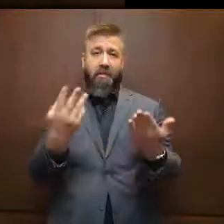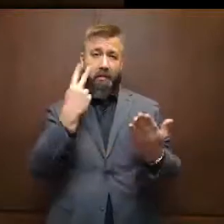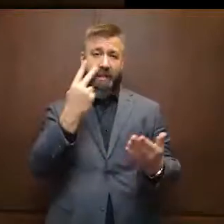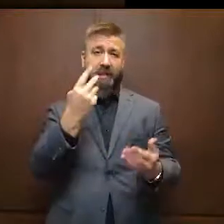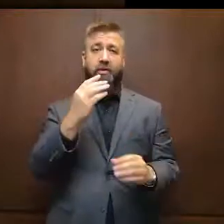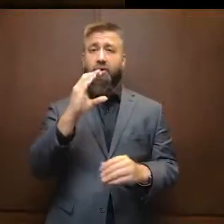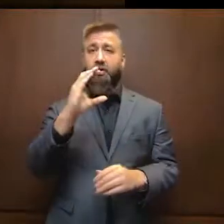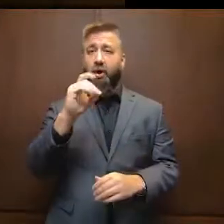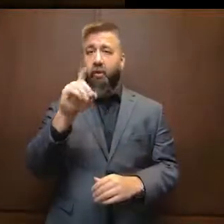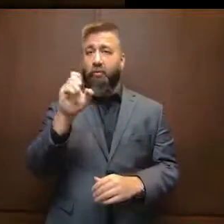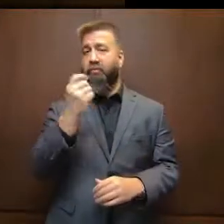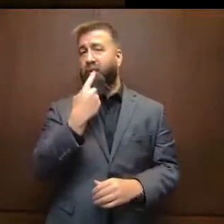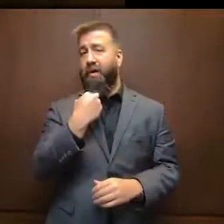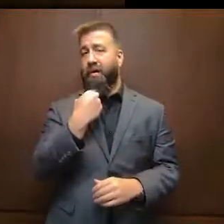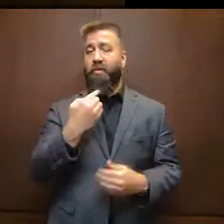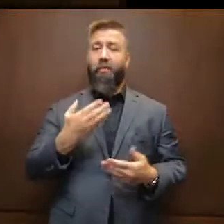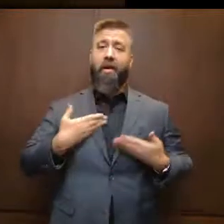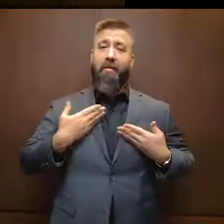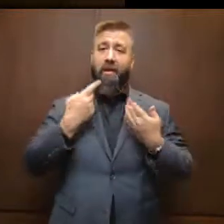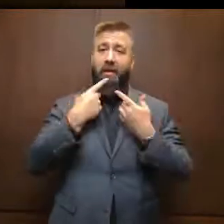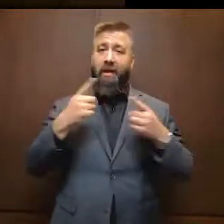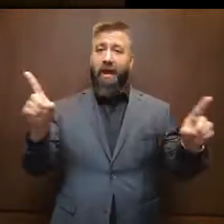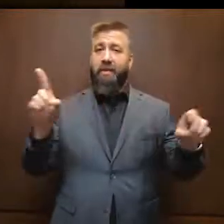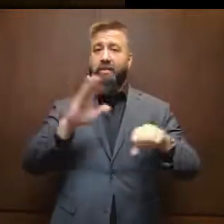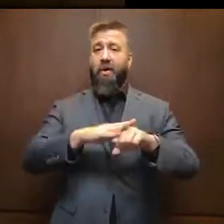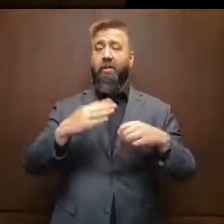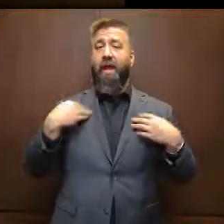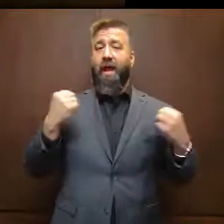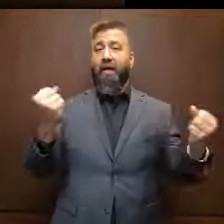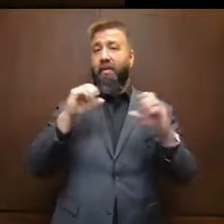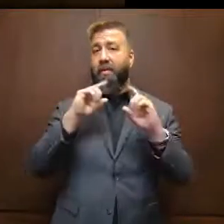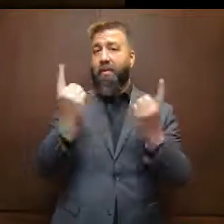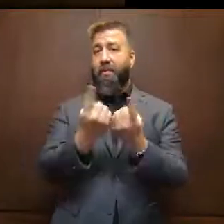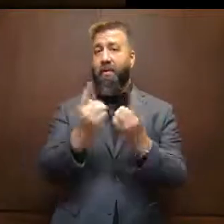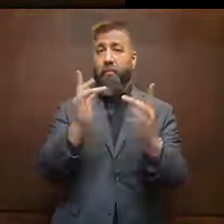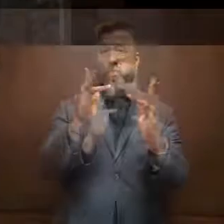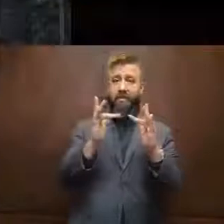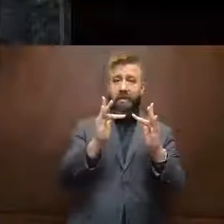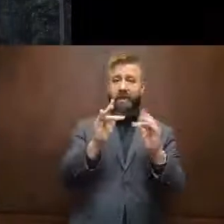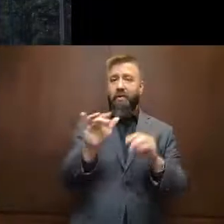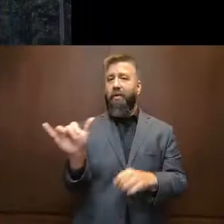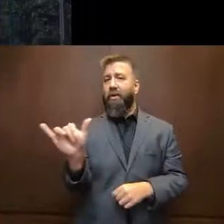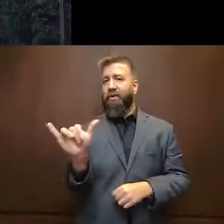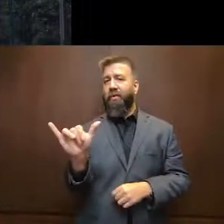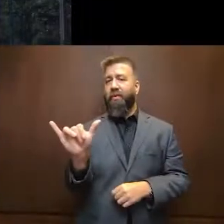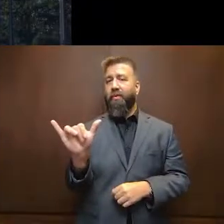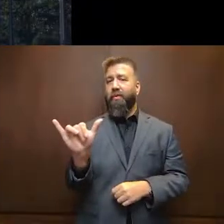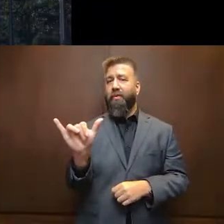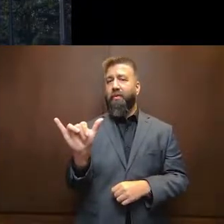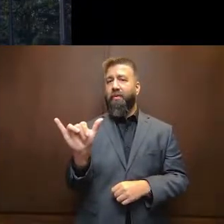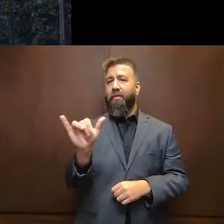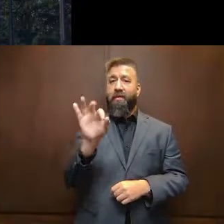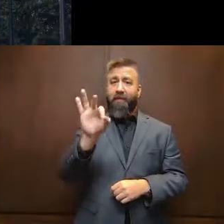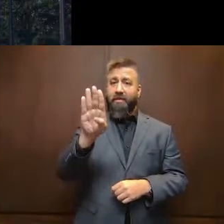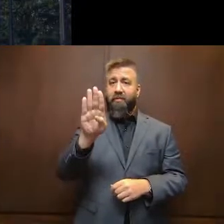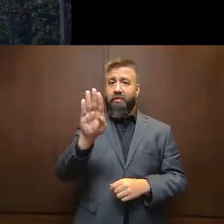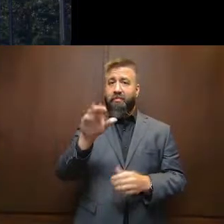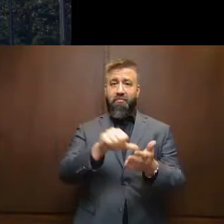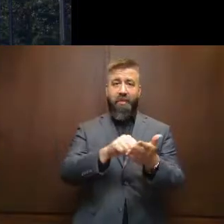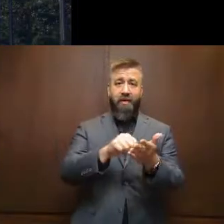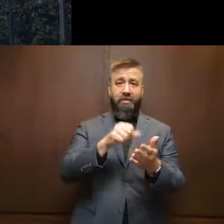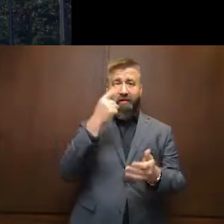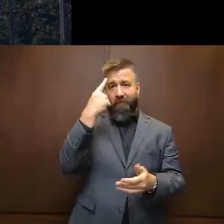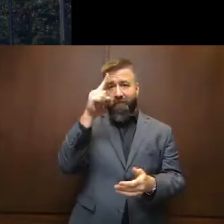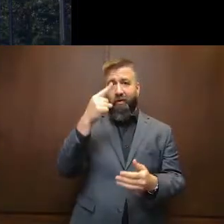are happy to announce that on the Health Department website, as well as the Facebook pages for both the Health